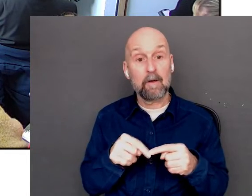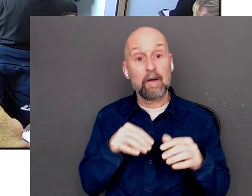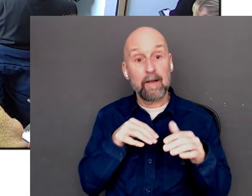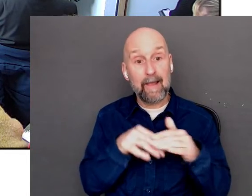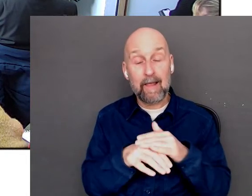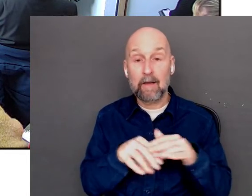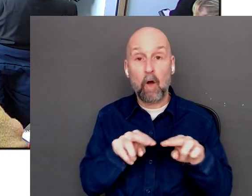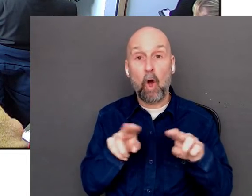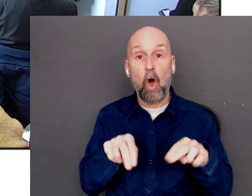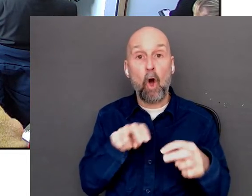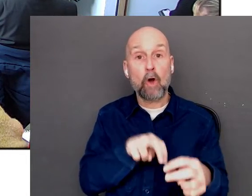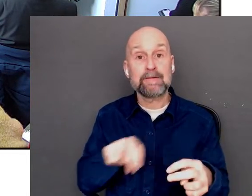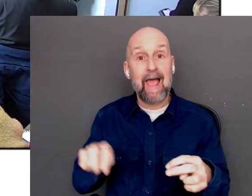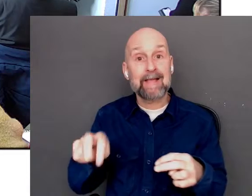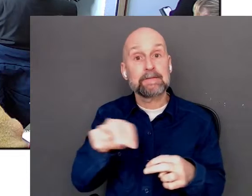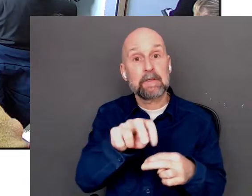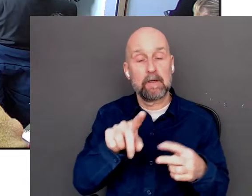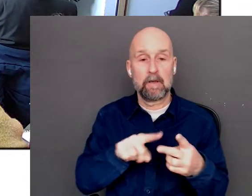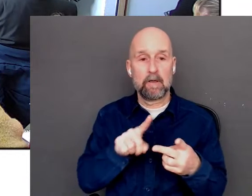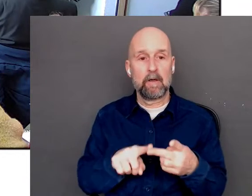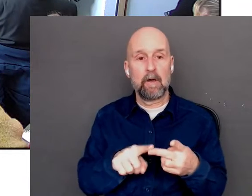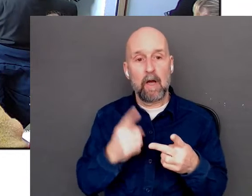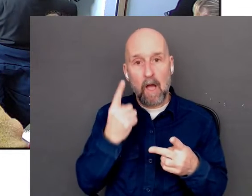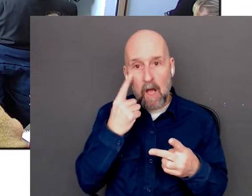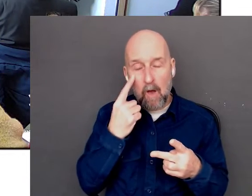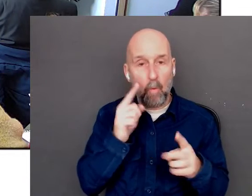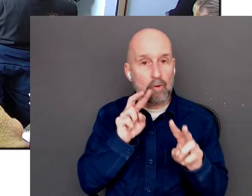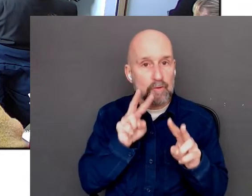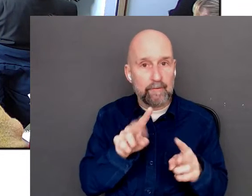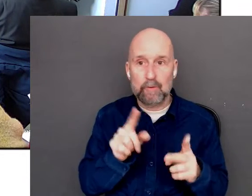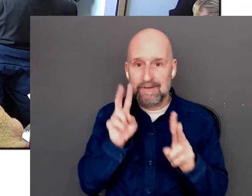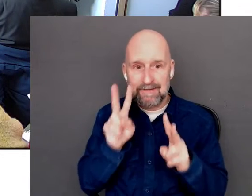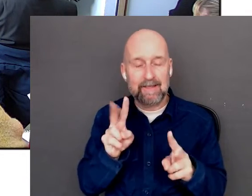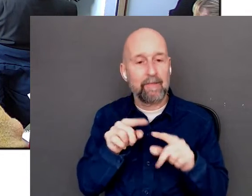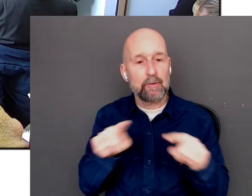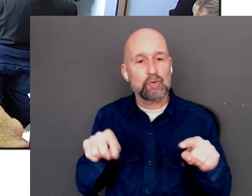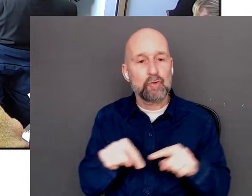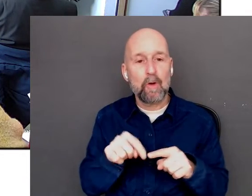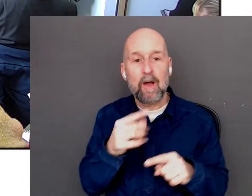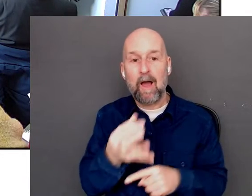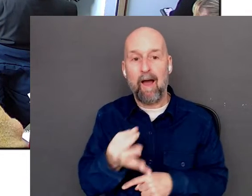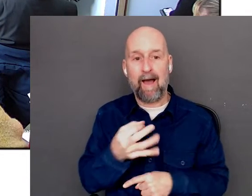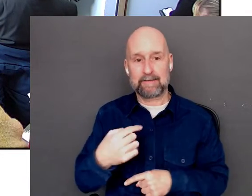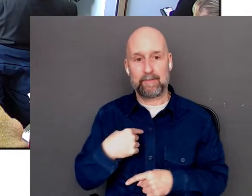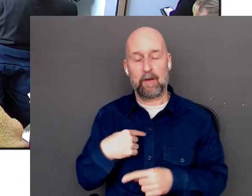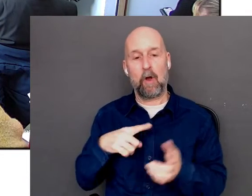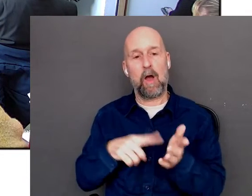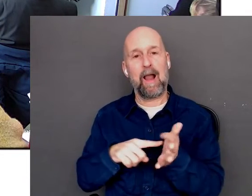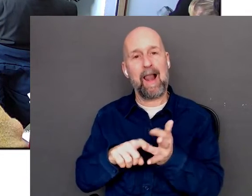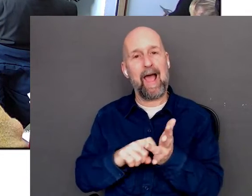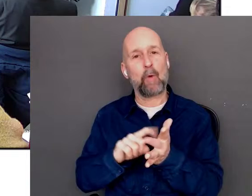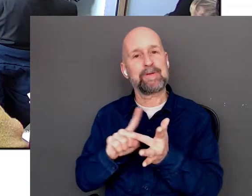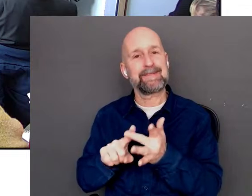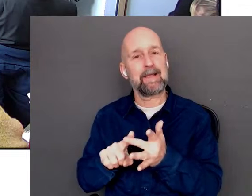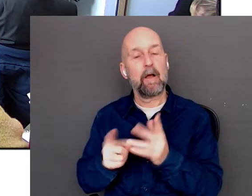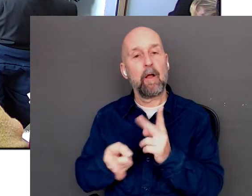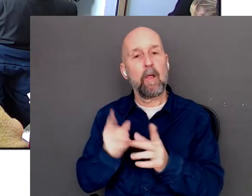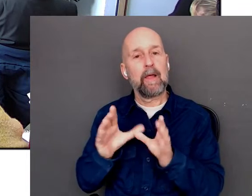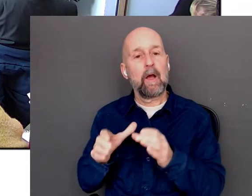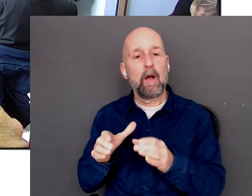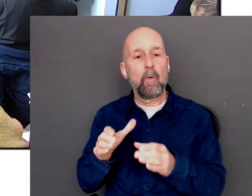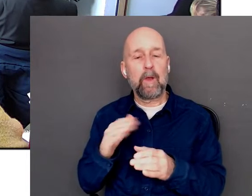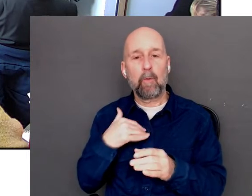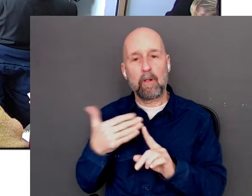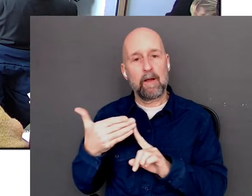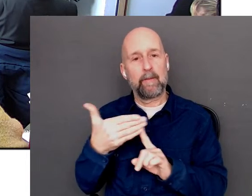have questions about where to sit, what to do, what is the studio about, you can ask me or Loud Team or any of the other. We'll signpost you to people from the